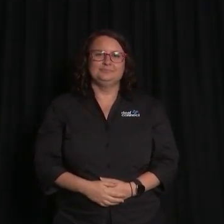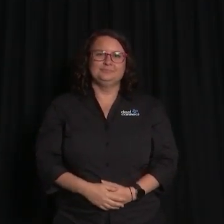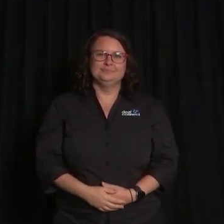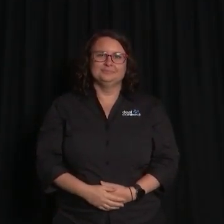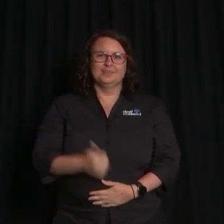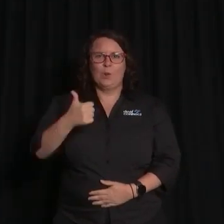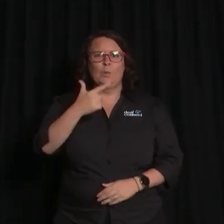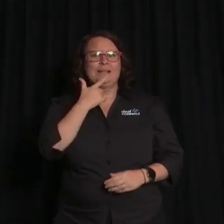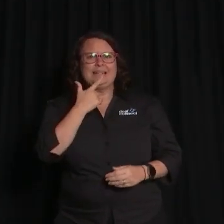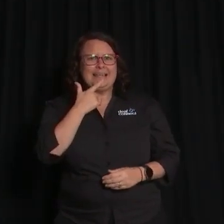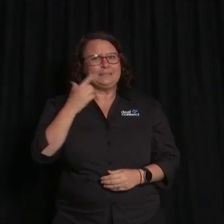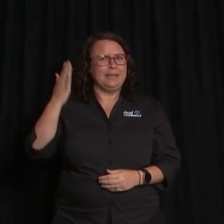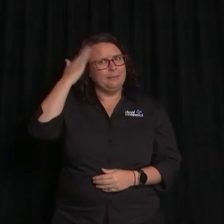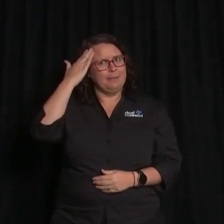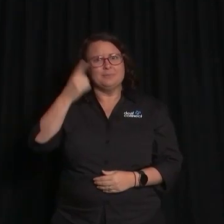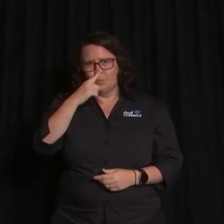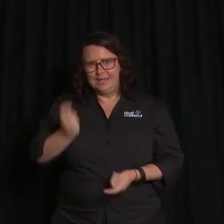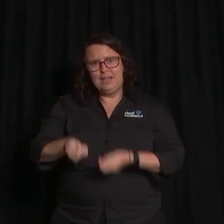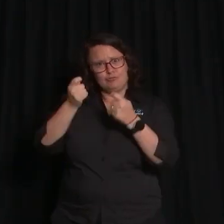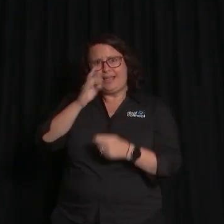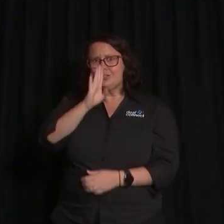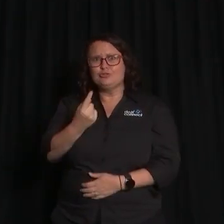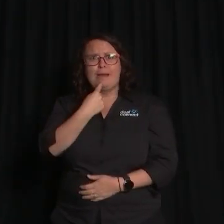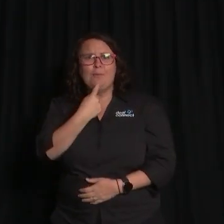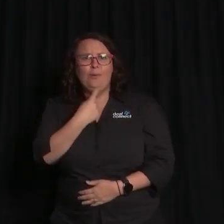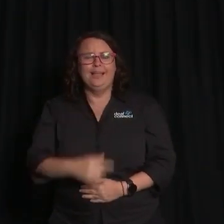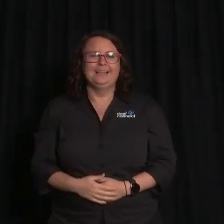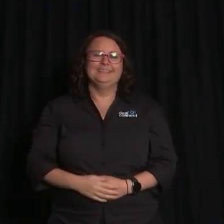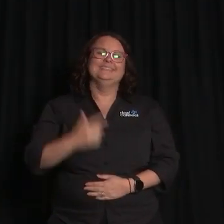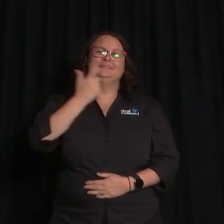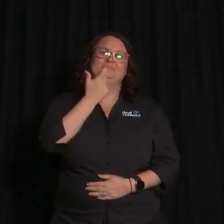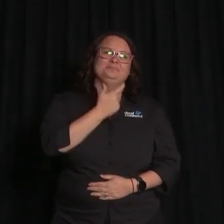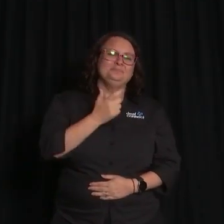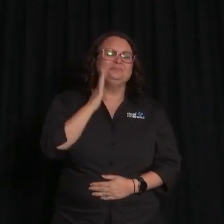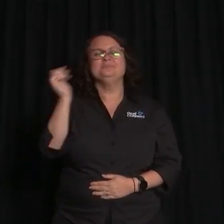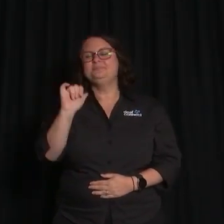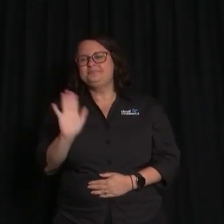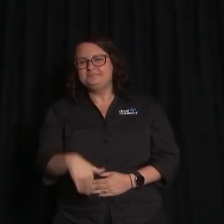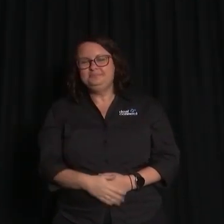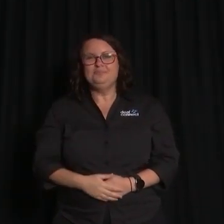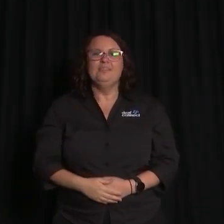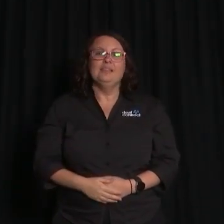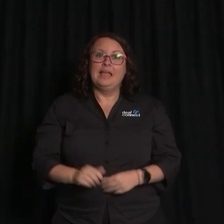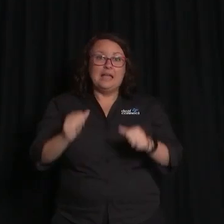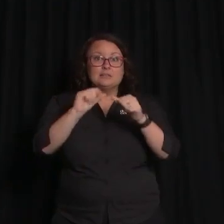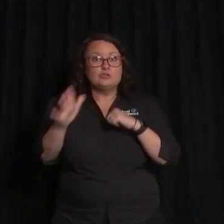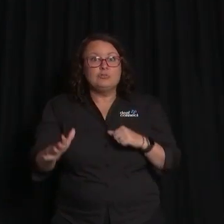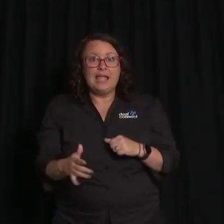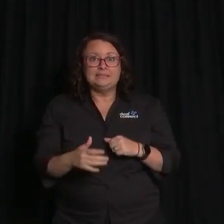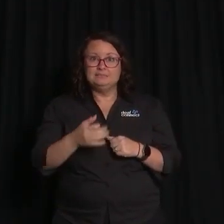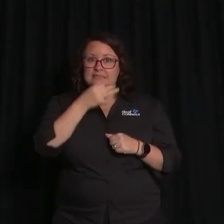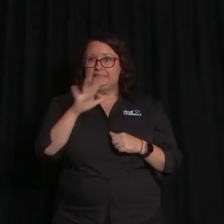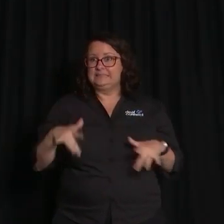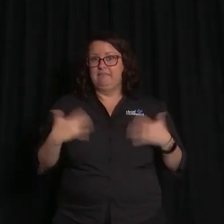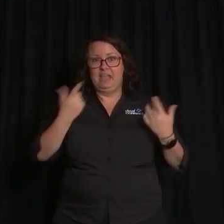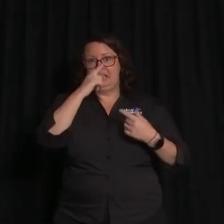Good lesbian parents, we can raise a straight boy. Anyway, it's great. They're coming out in numbers,